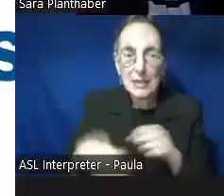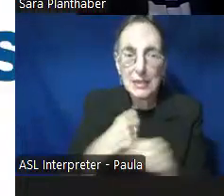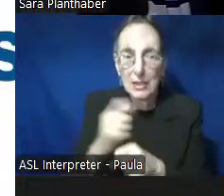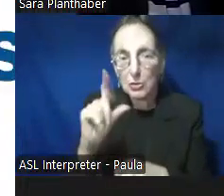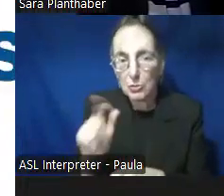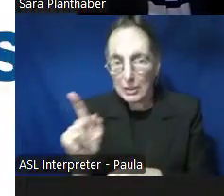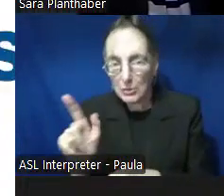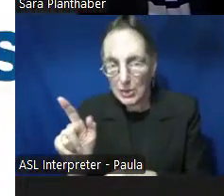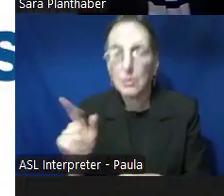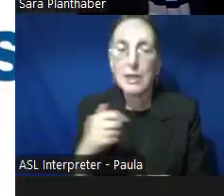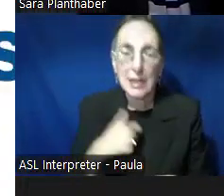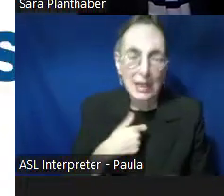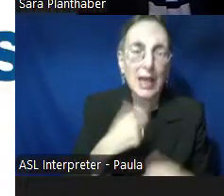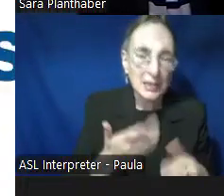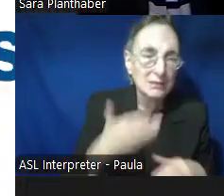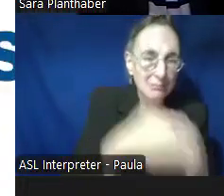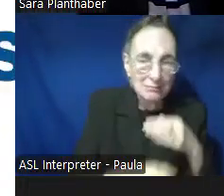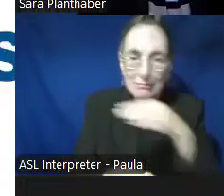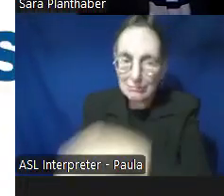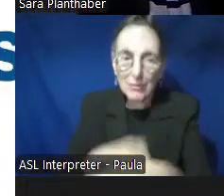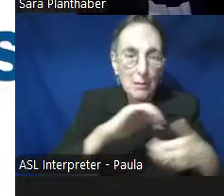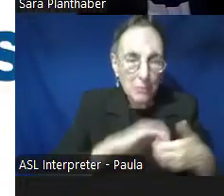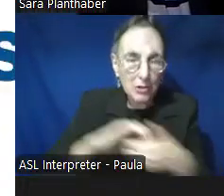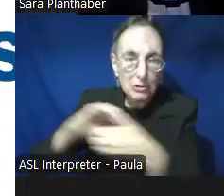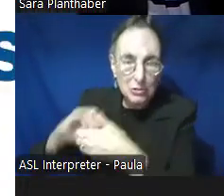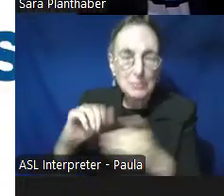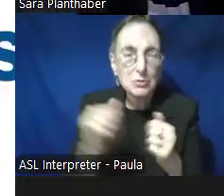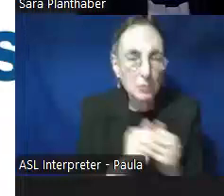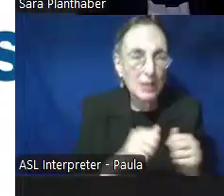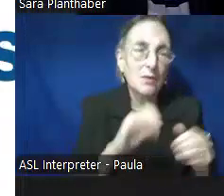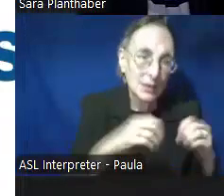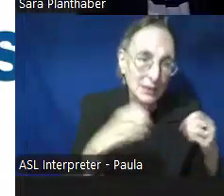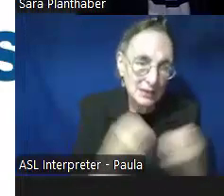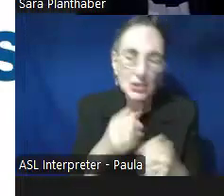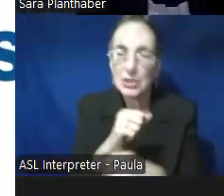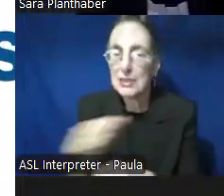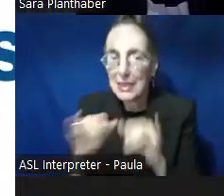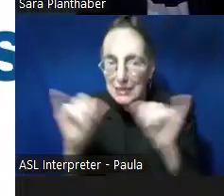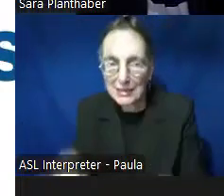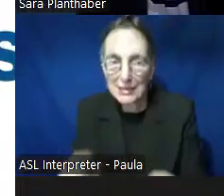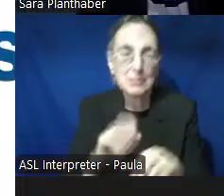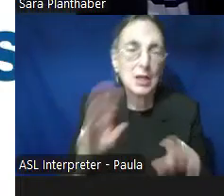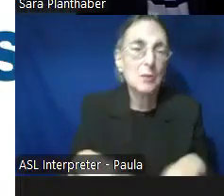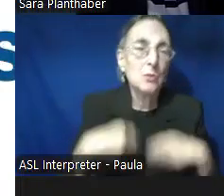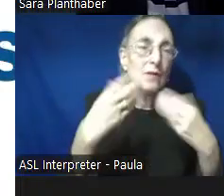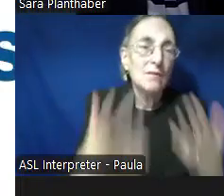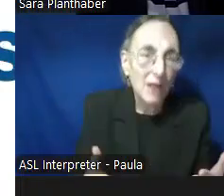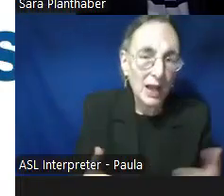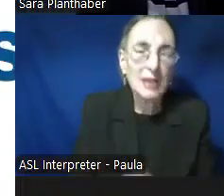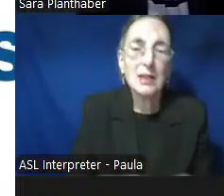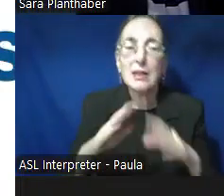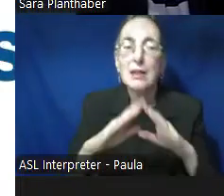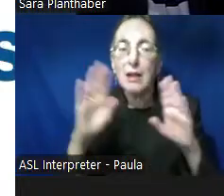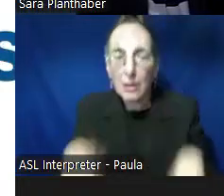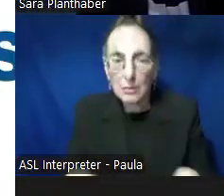cross-sector partnerships between organizations and systems that provide housing resources and homelessness services,